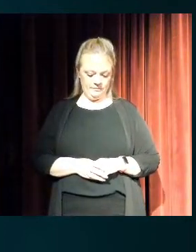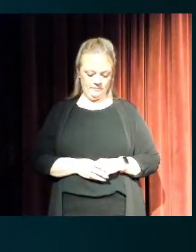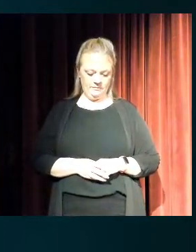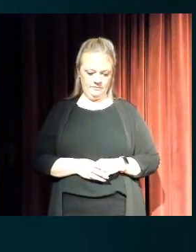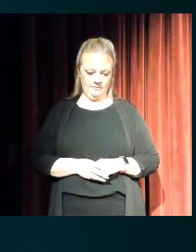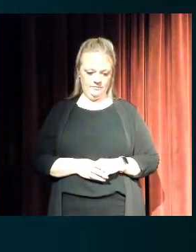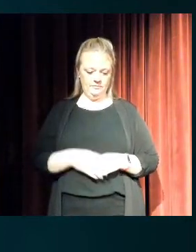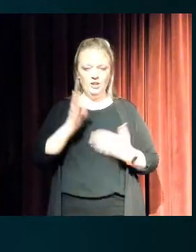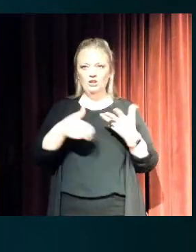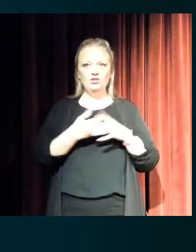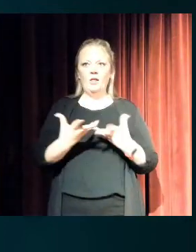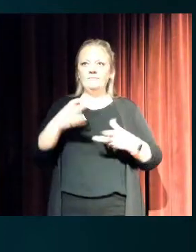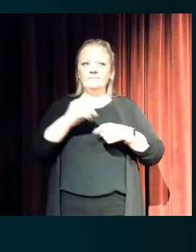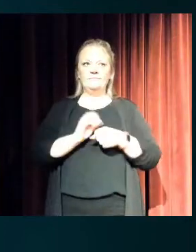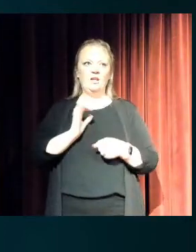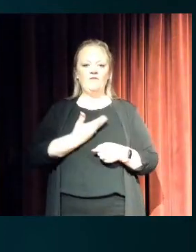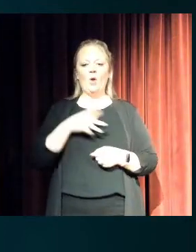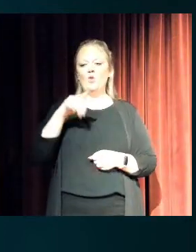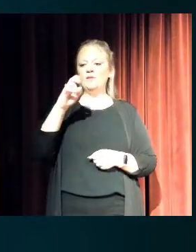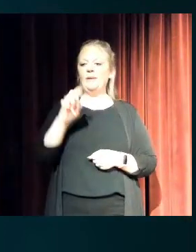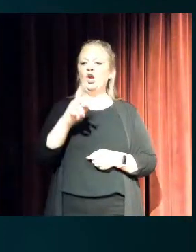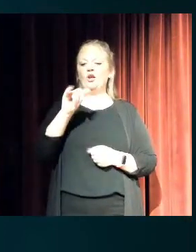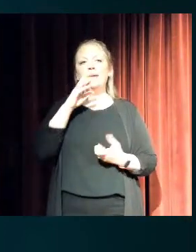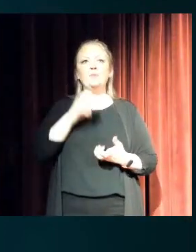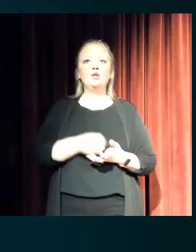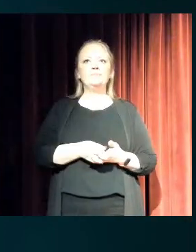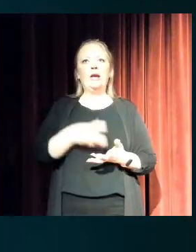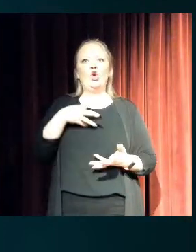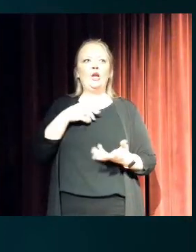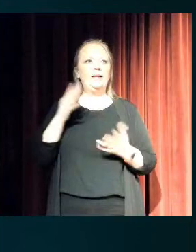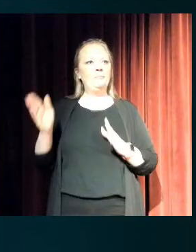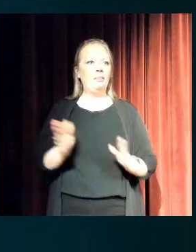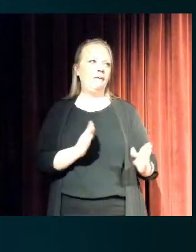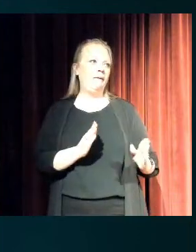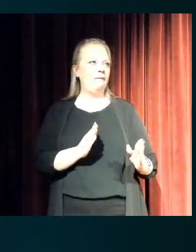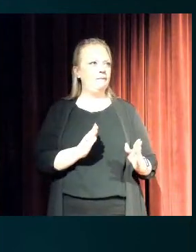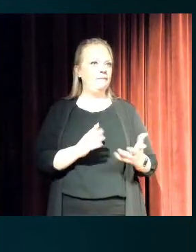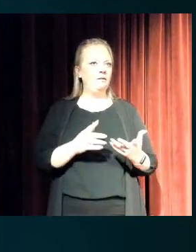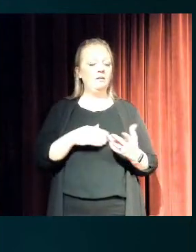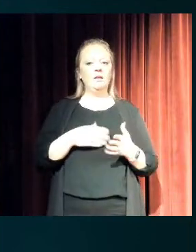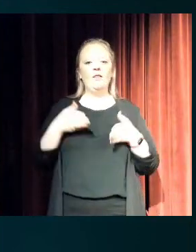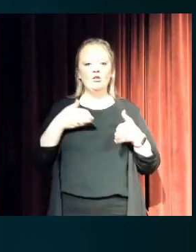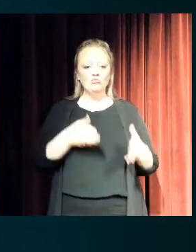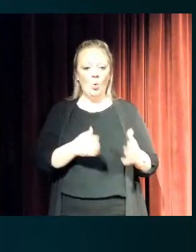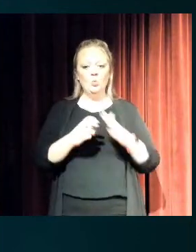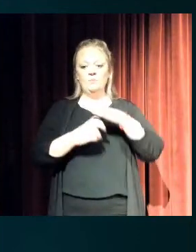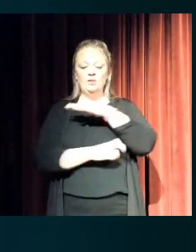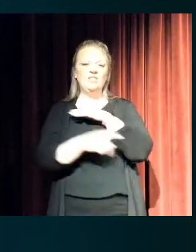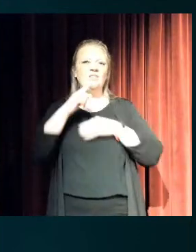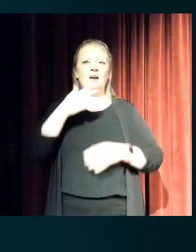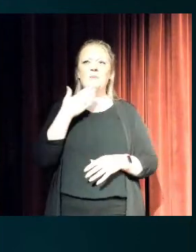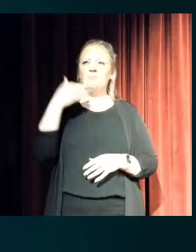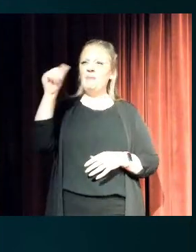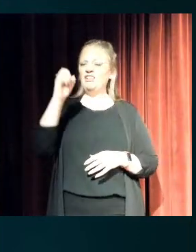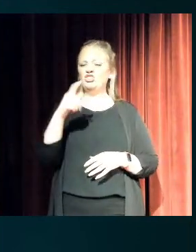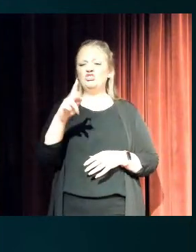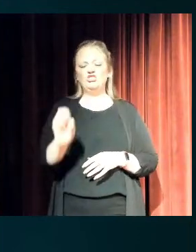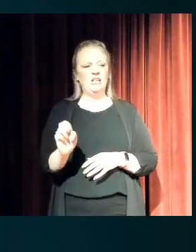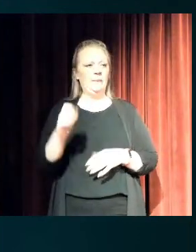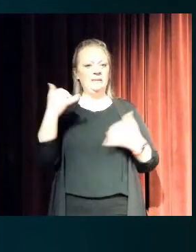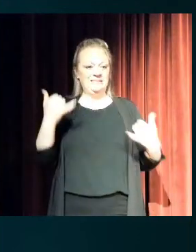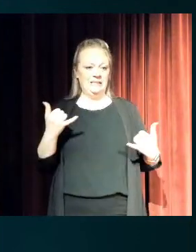It's all a major part of our prosperity plan and our commitment to you that Erie County's roads and bridges are in the best shape they can be